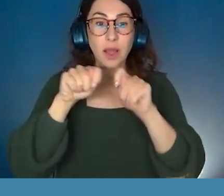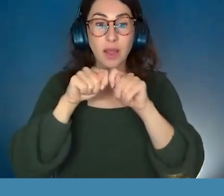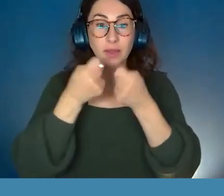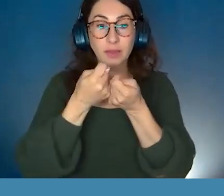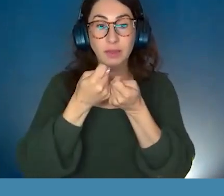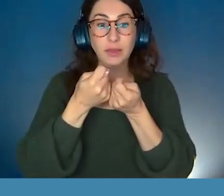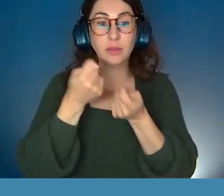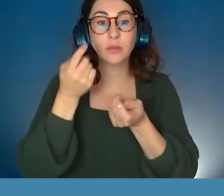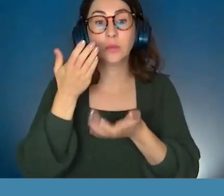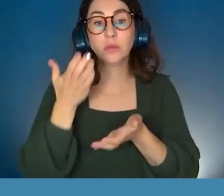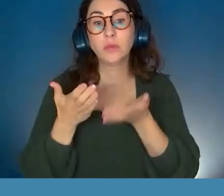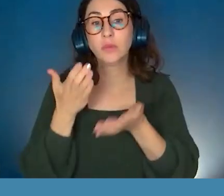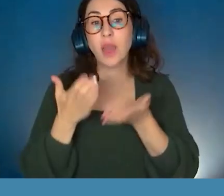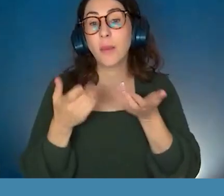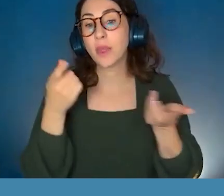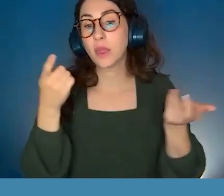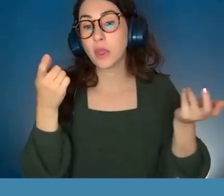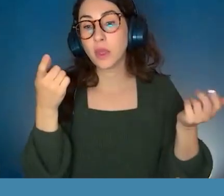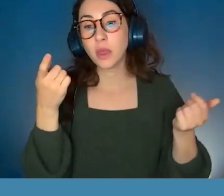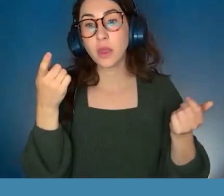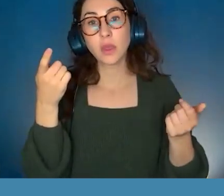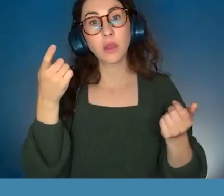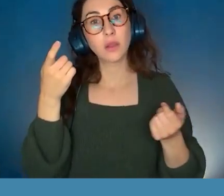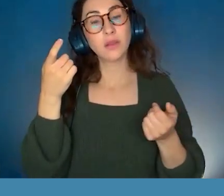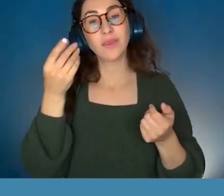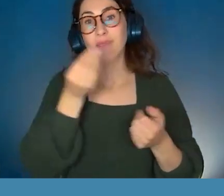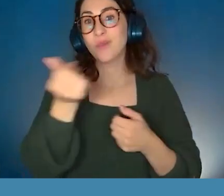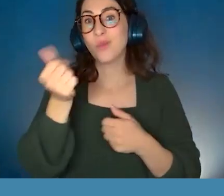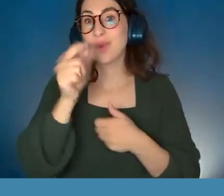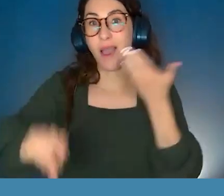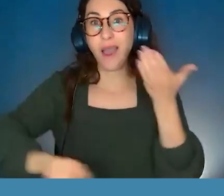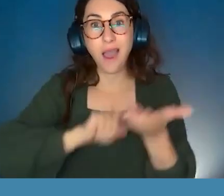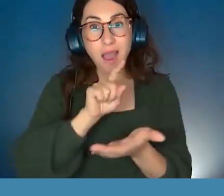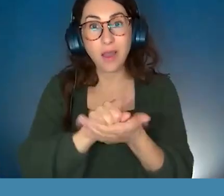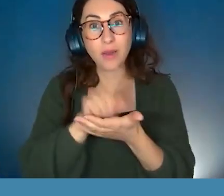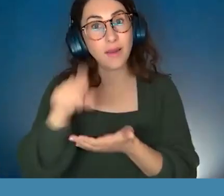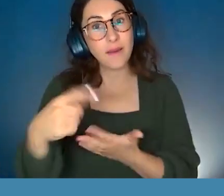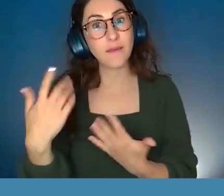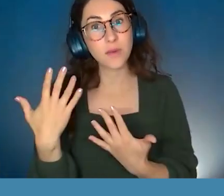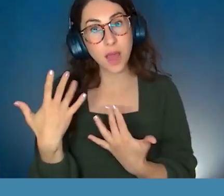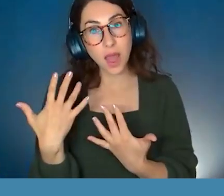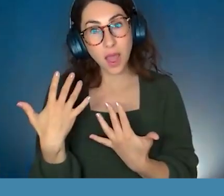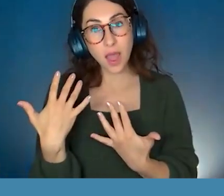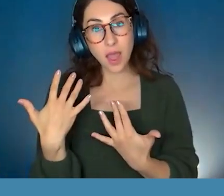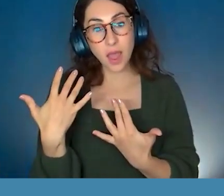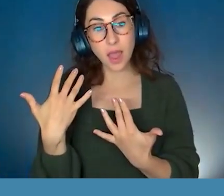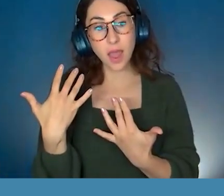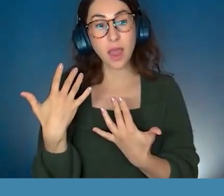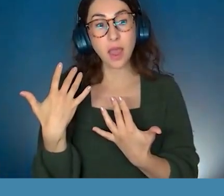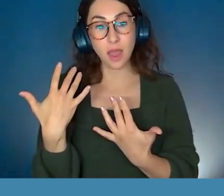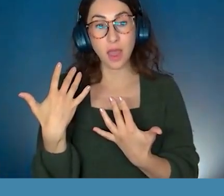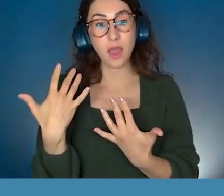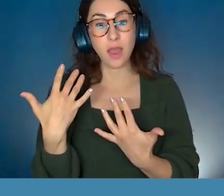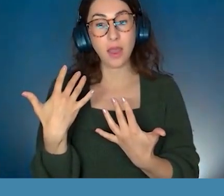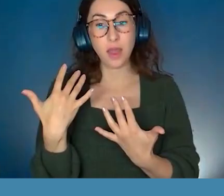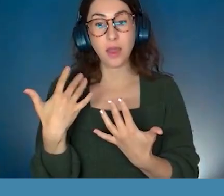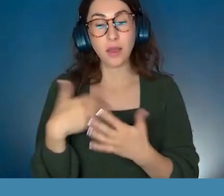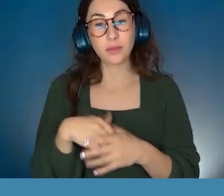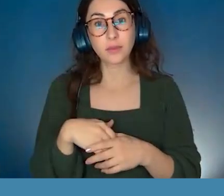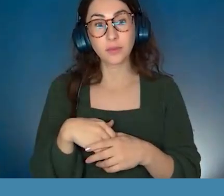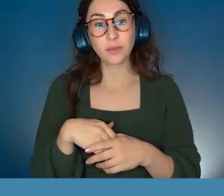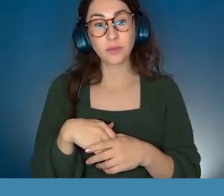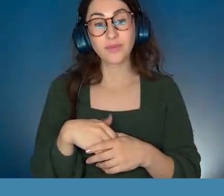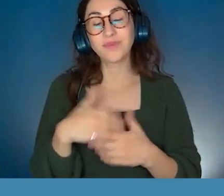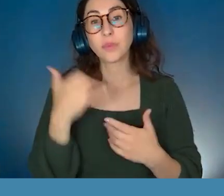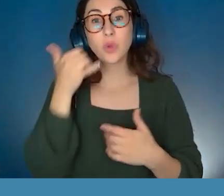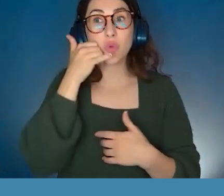you might be a few hours, a mobile response team might be a few hours away, and if you call for a mobile response team, you're probably more likely to have